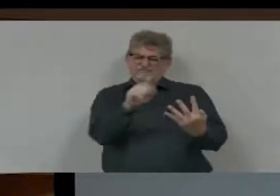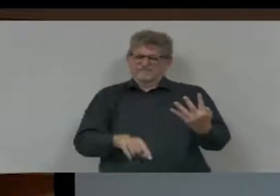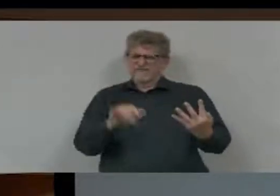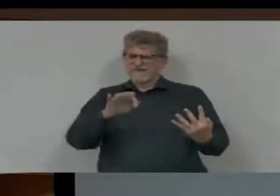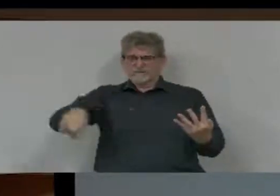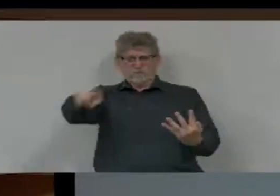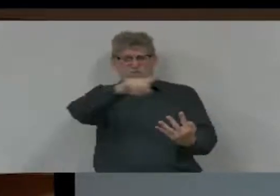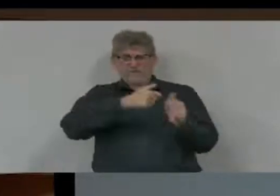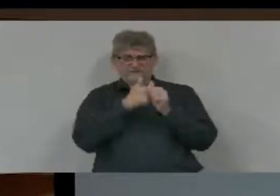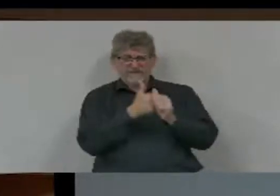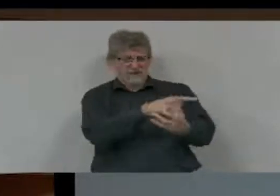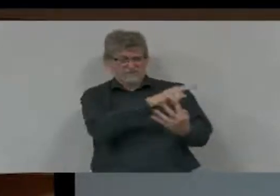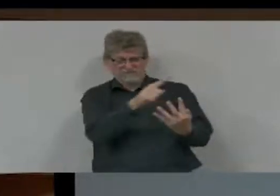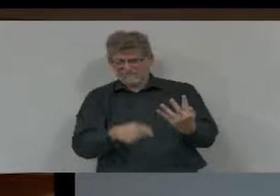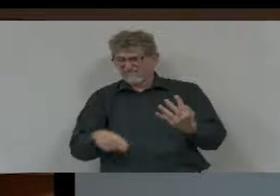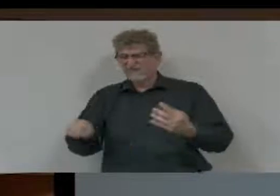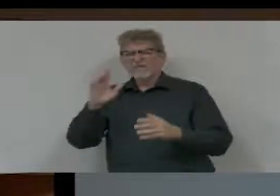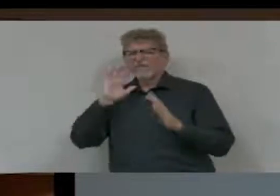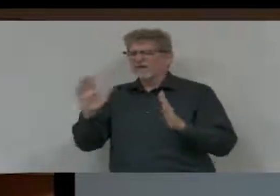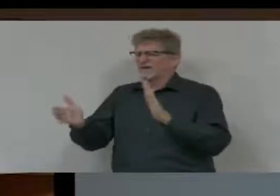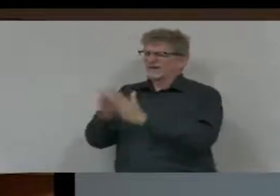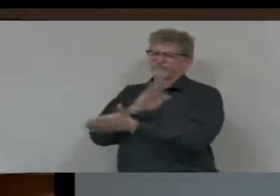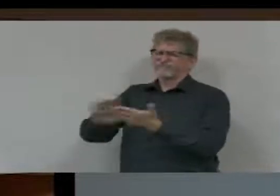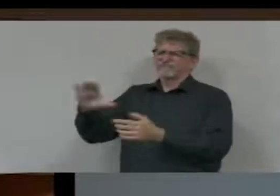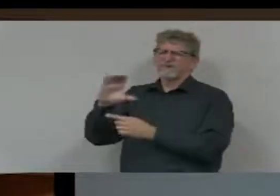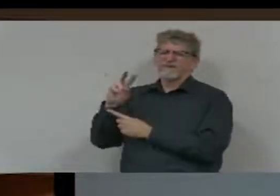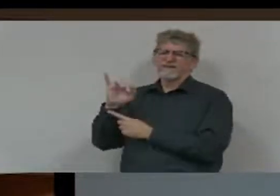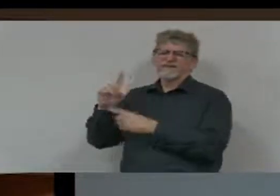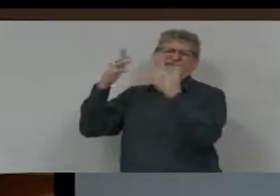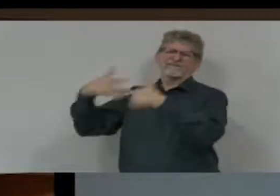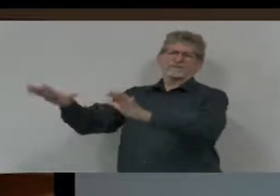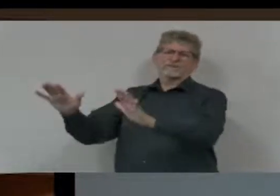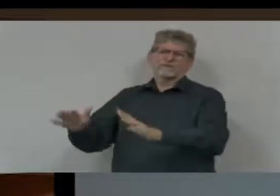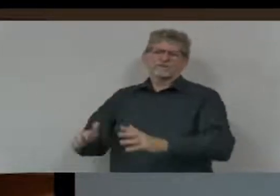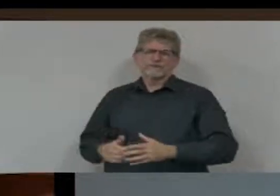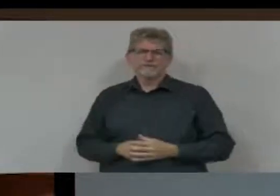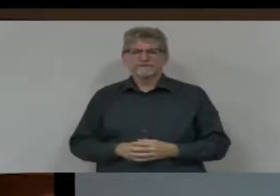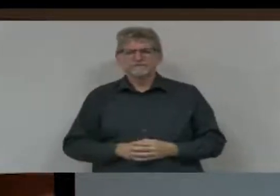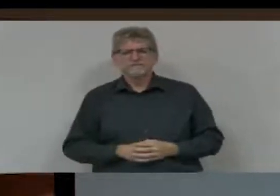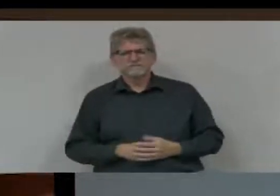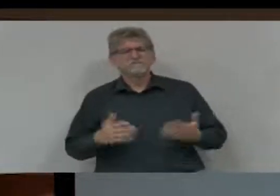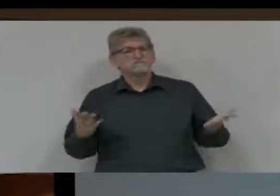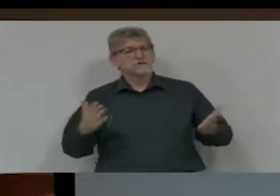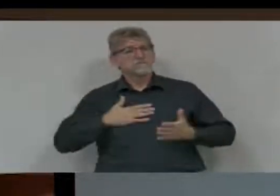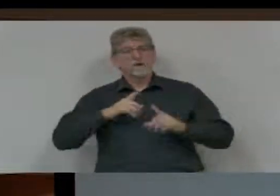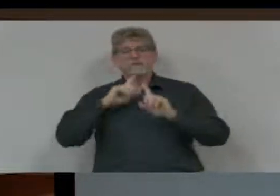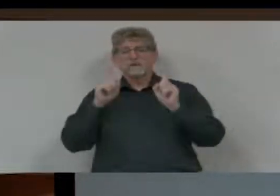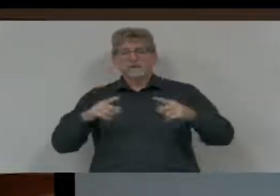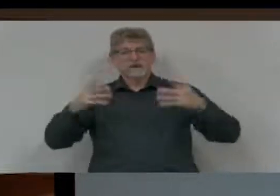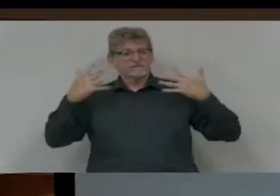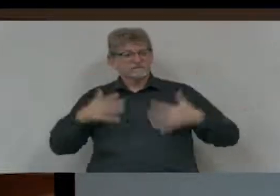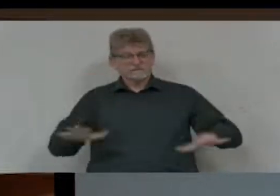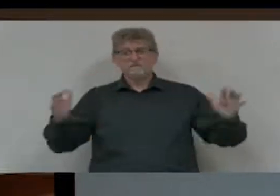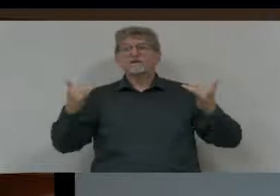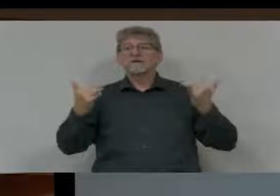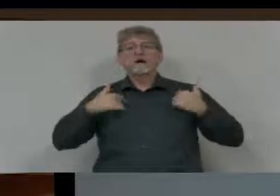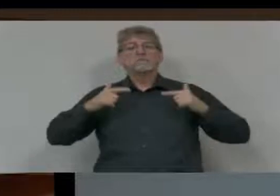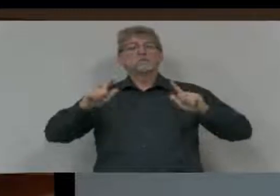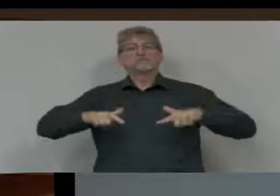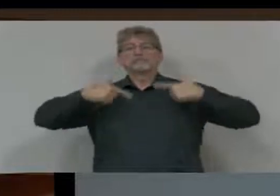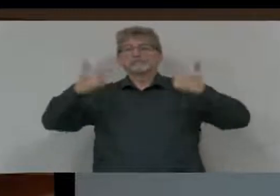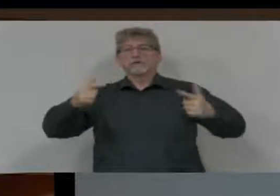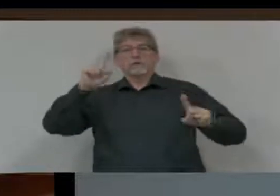part. That concludes all of my remarks. I'd be happy to take questions from the media and from our Facebook Live audience. Thank you.